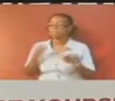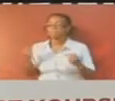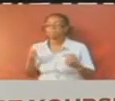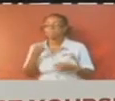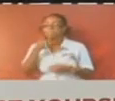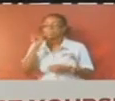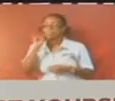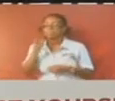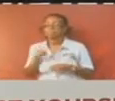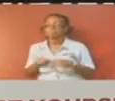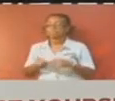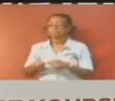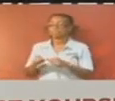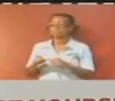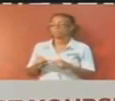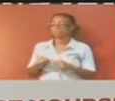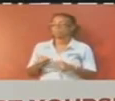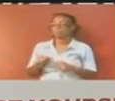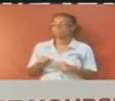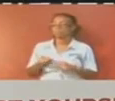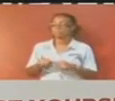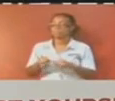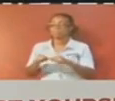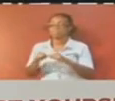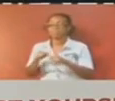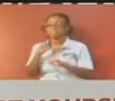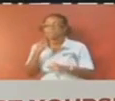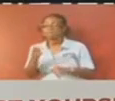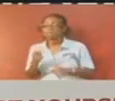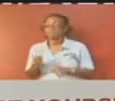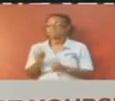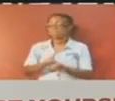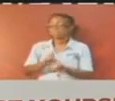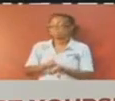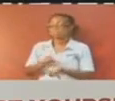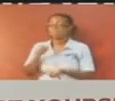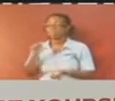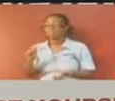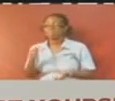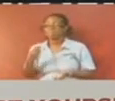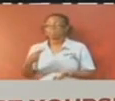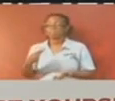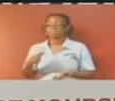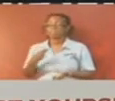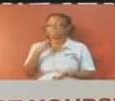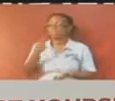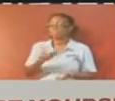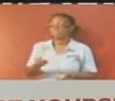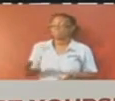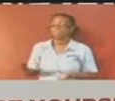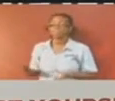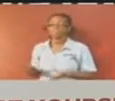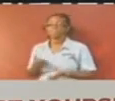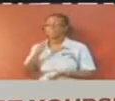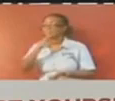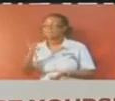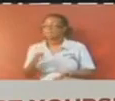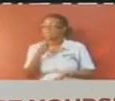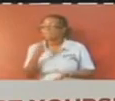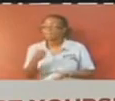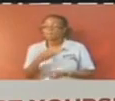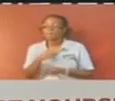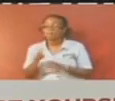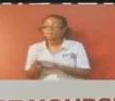words in the mouth of Dr. Avery Hines and the chief medical officer, stating that